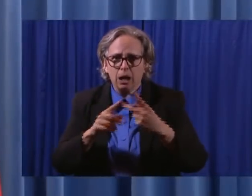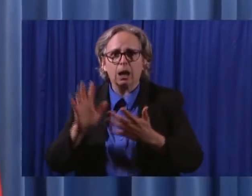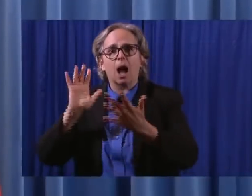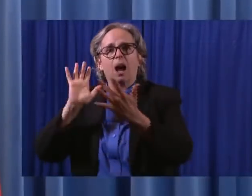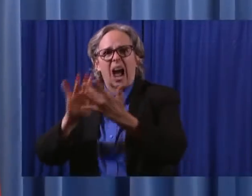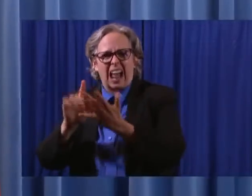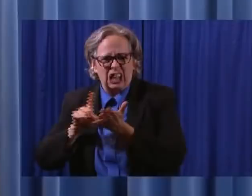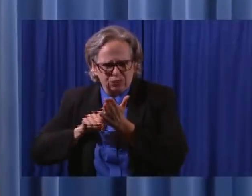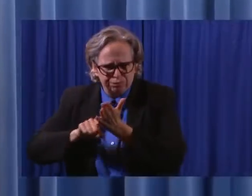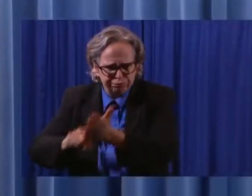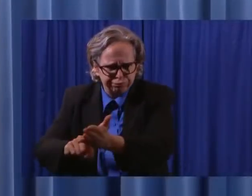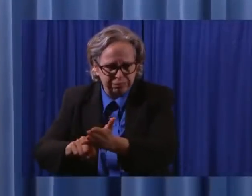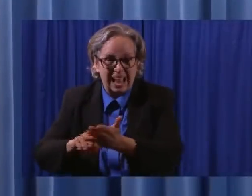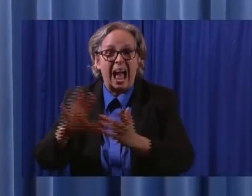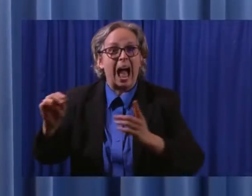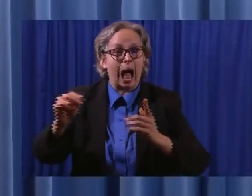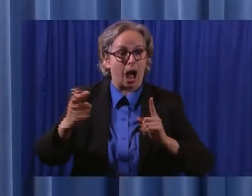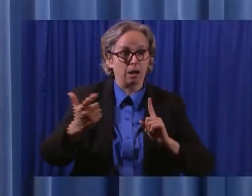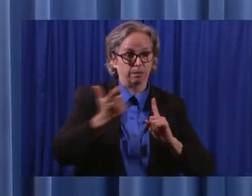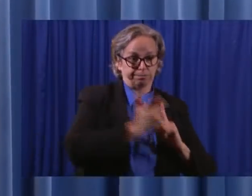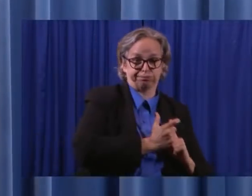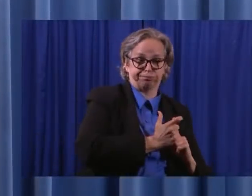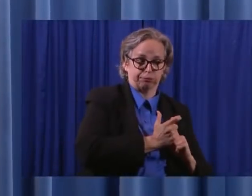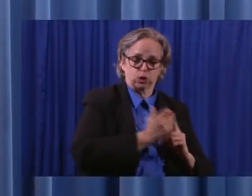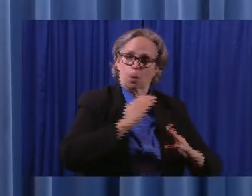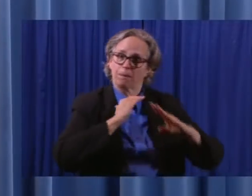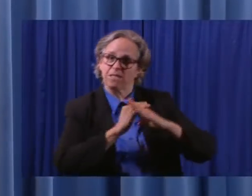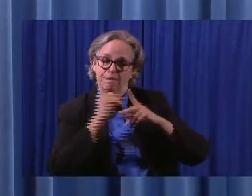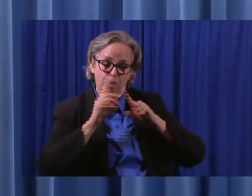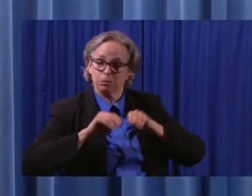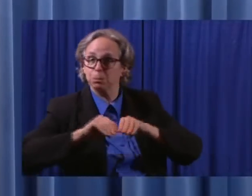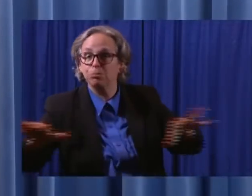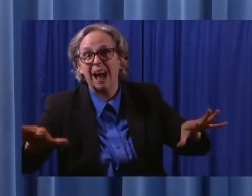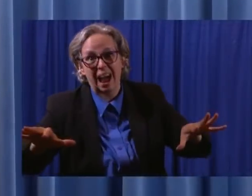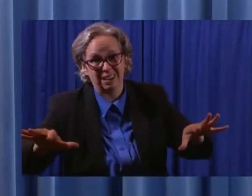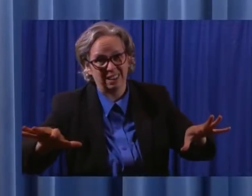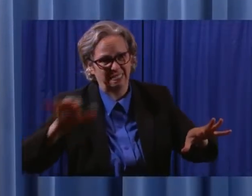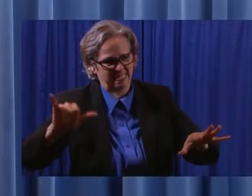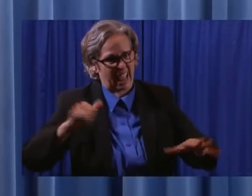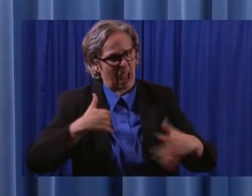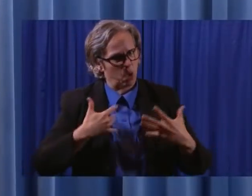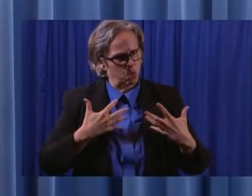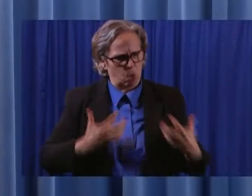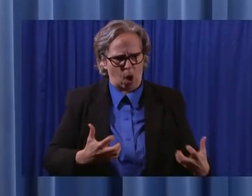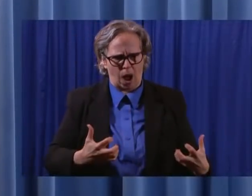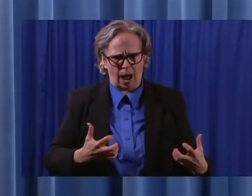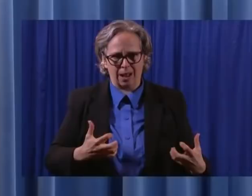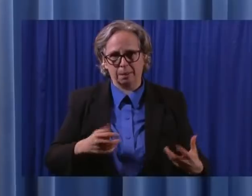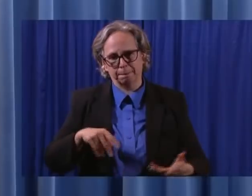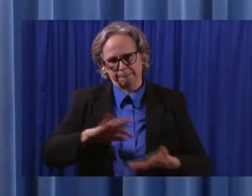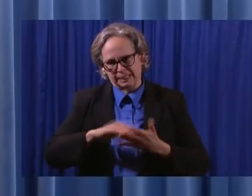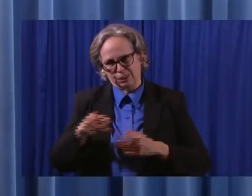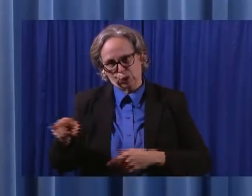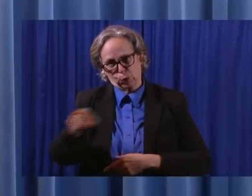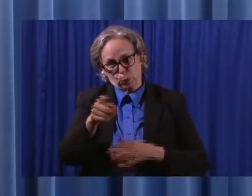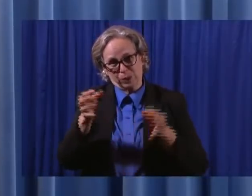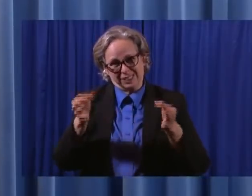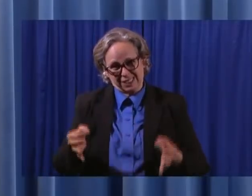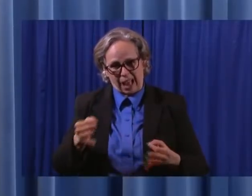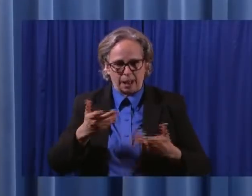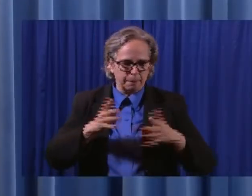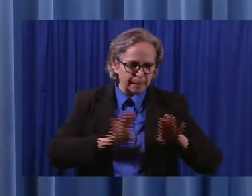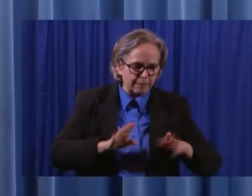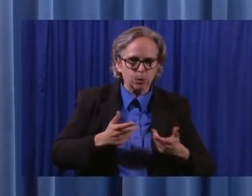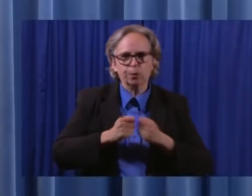spread. And the other thing, of course, that we can do is how each one of us, what we do out there, washing our hands, wearing a mask, keeping our